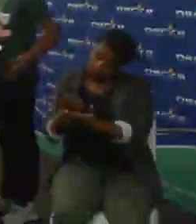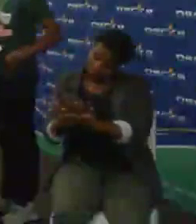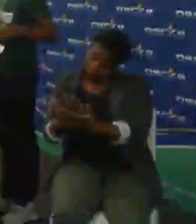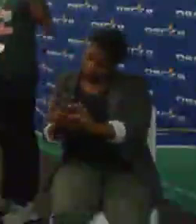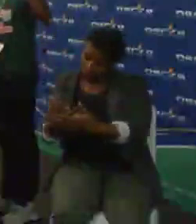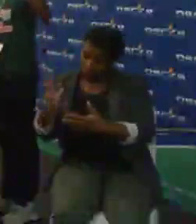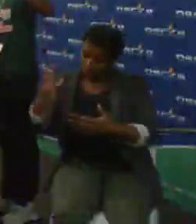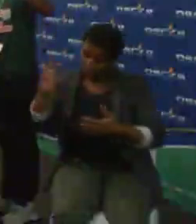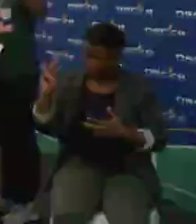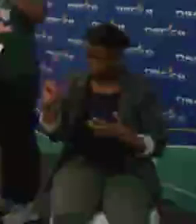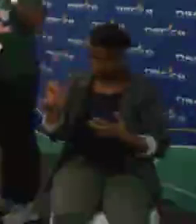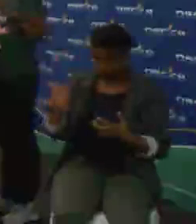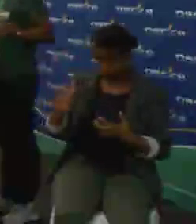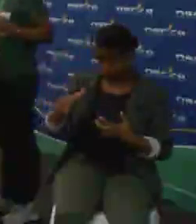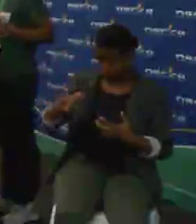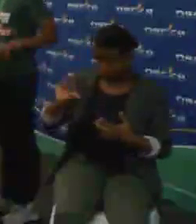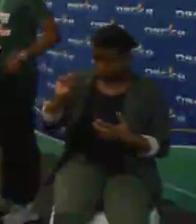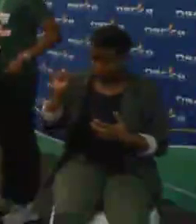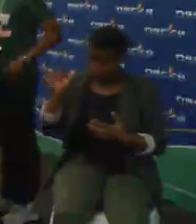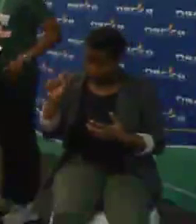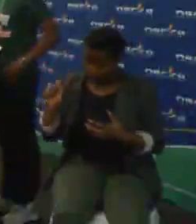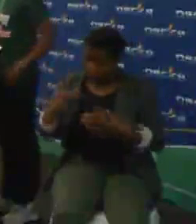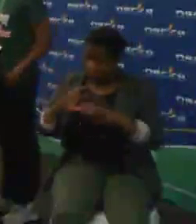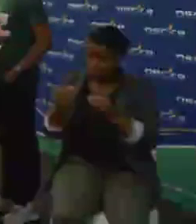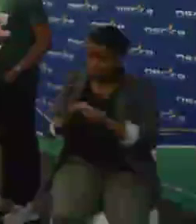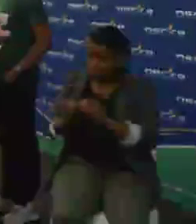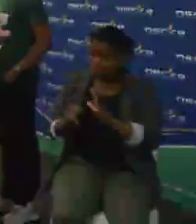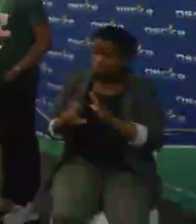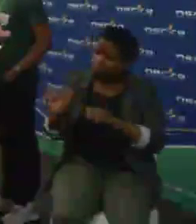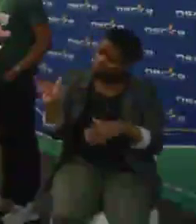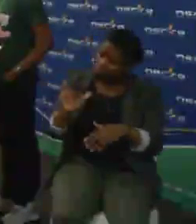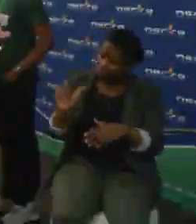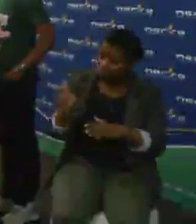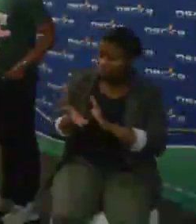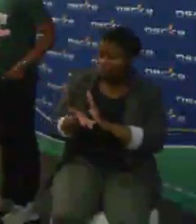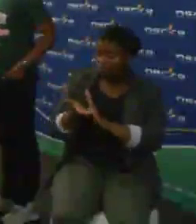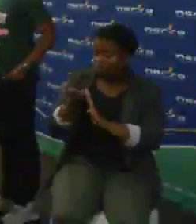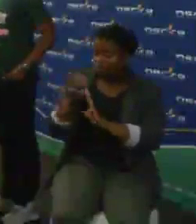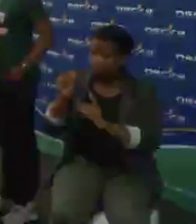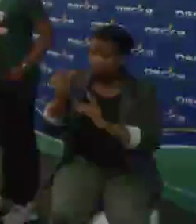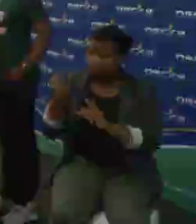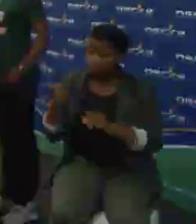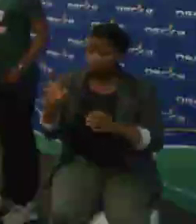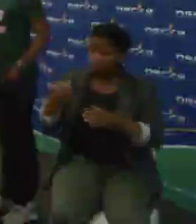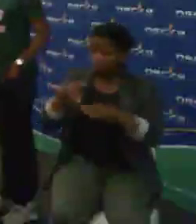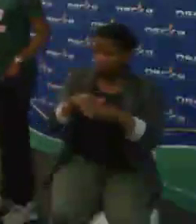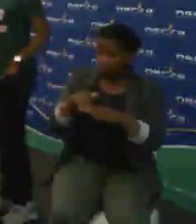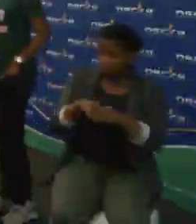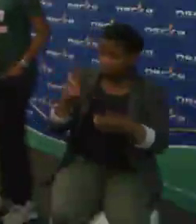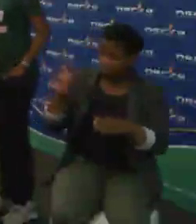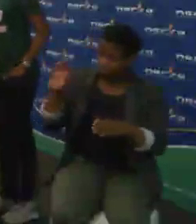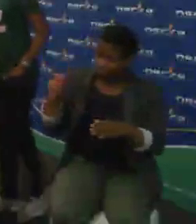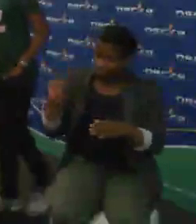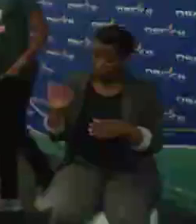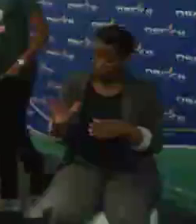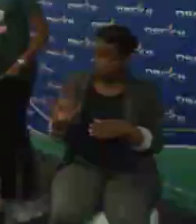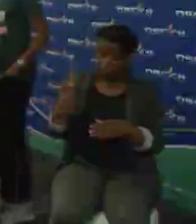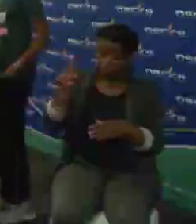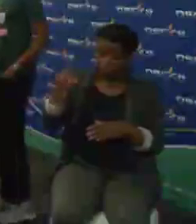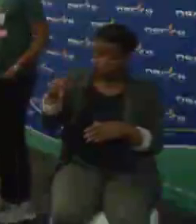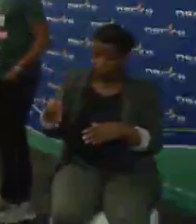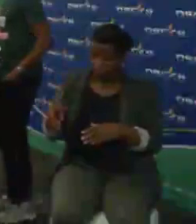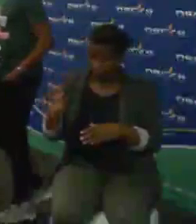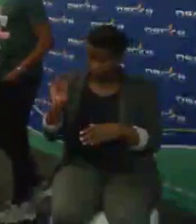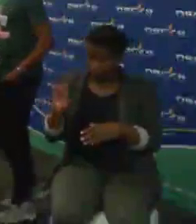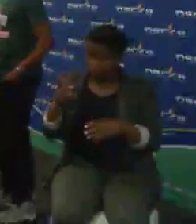will be if each and every of those increases were given at the same time. In terms of the MYPD application, again, we